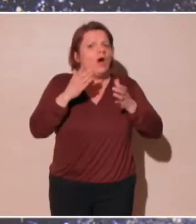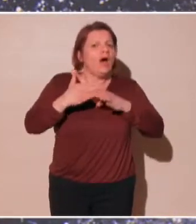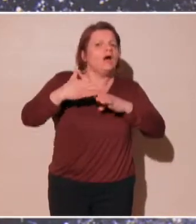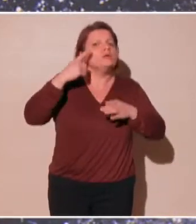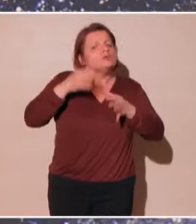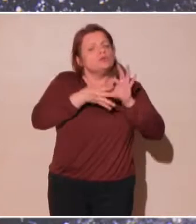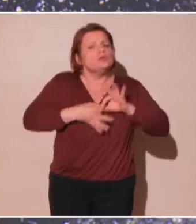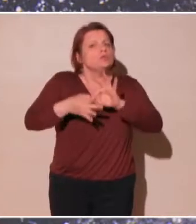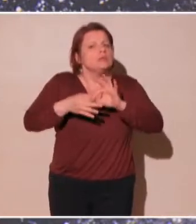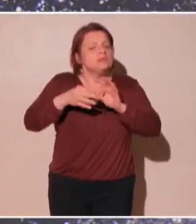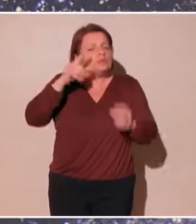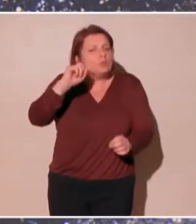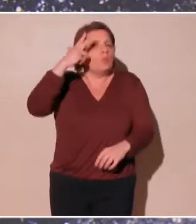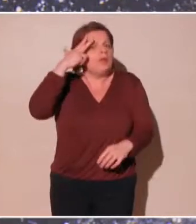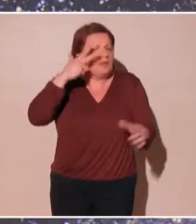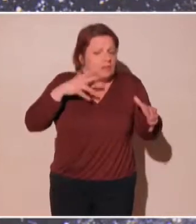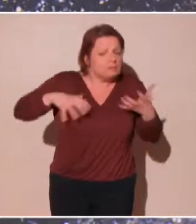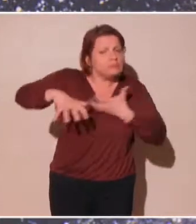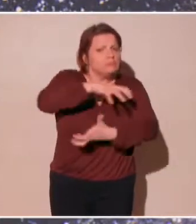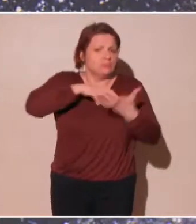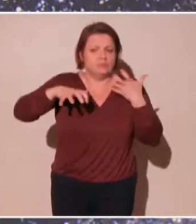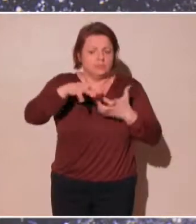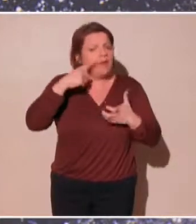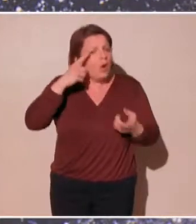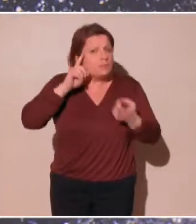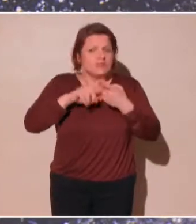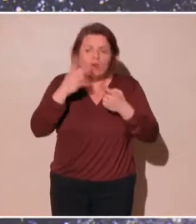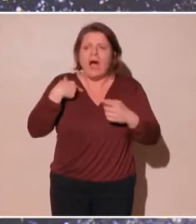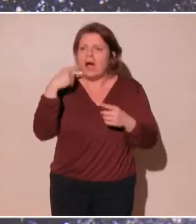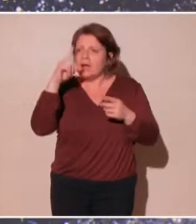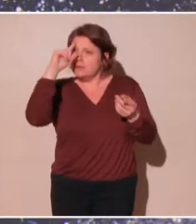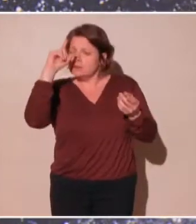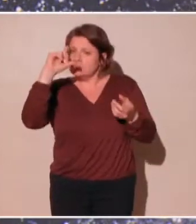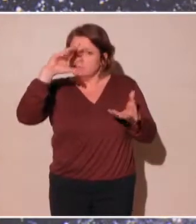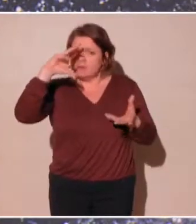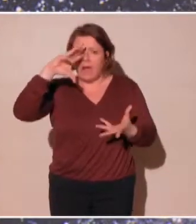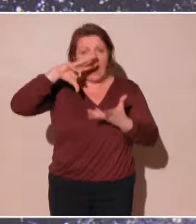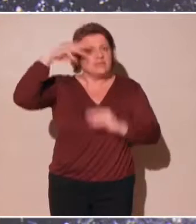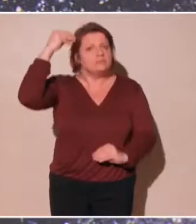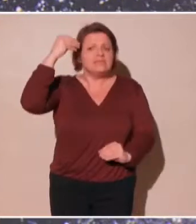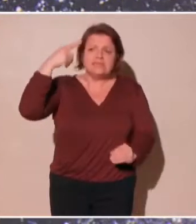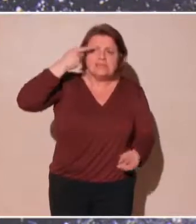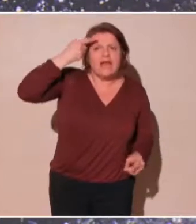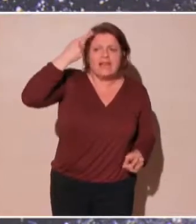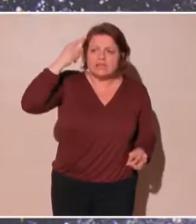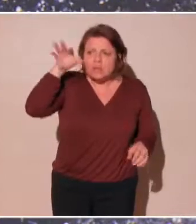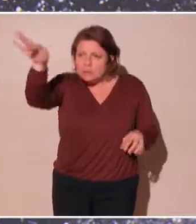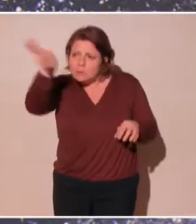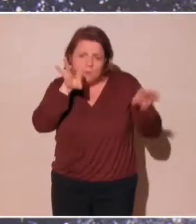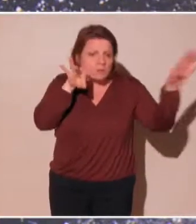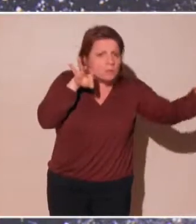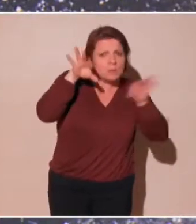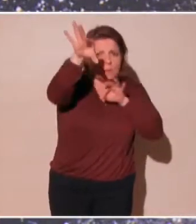where we had to actually talk about difficult moments between the French government and